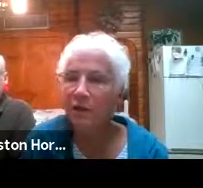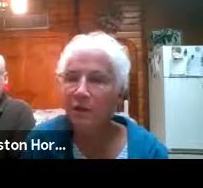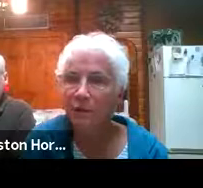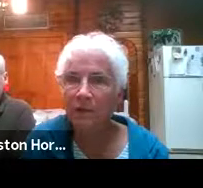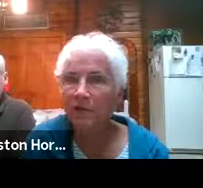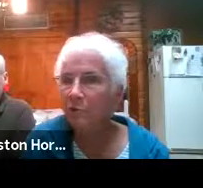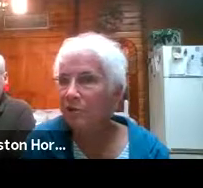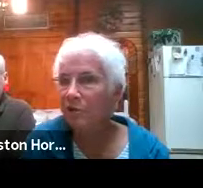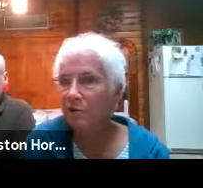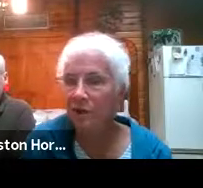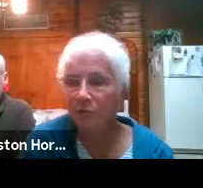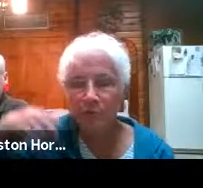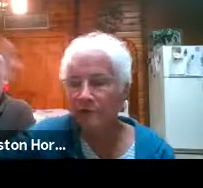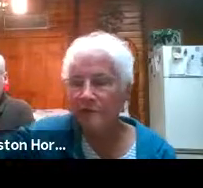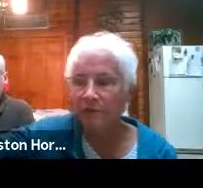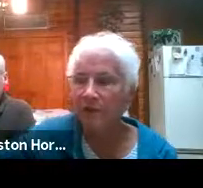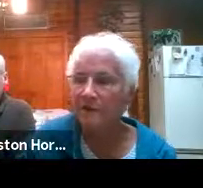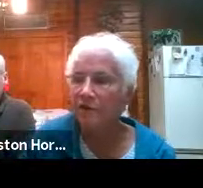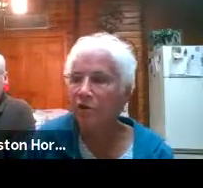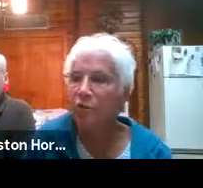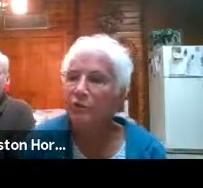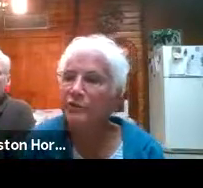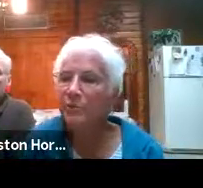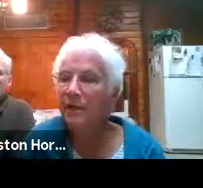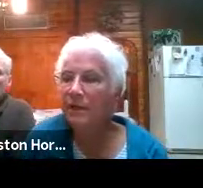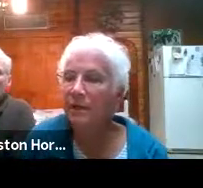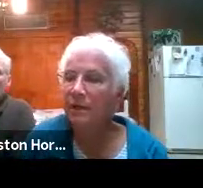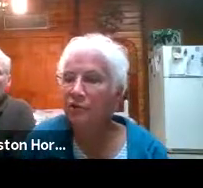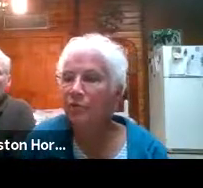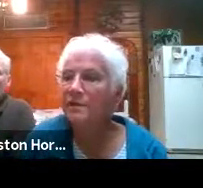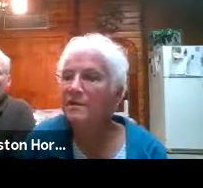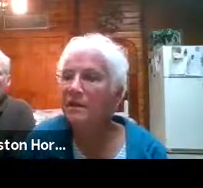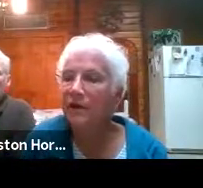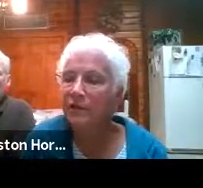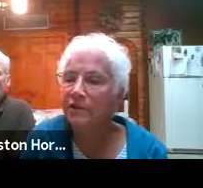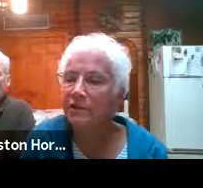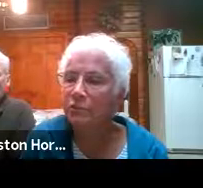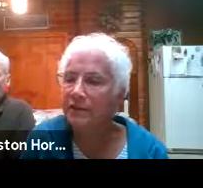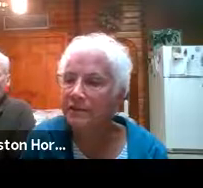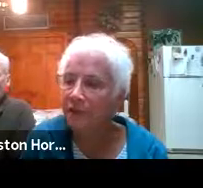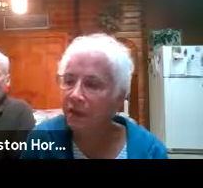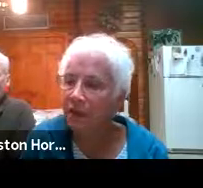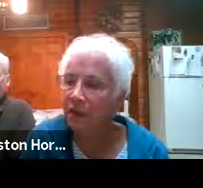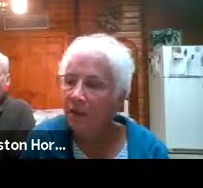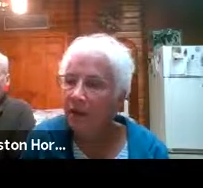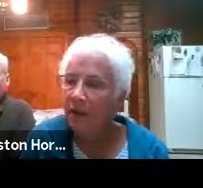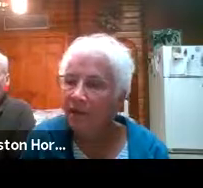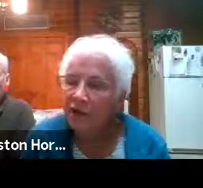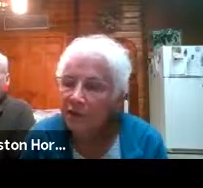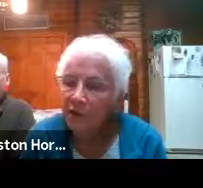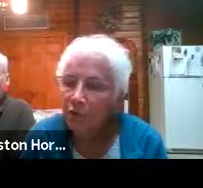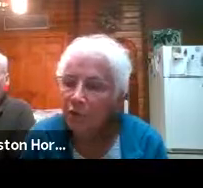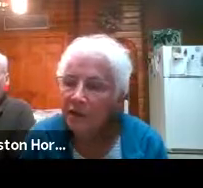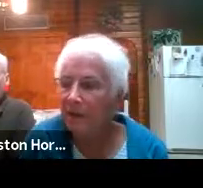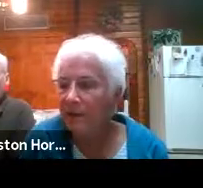Cherry Hill, Swedish up north someplace in Alderwood or something, and they generally stay 5 or 6 weeks. They